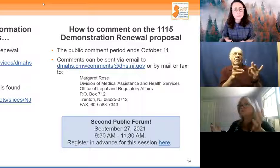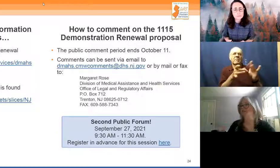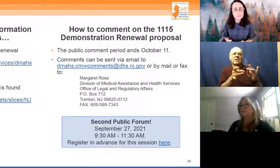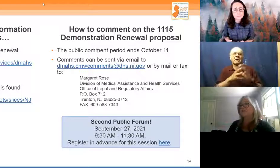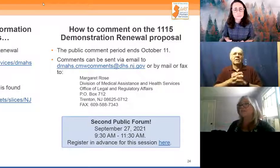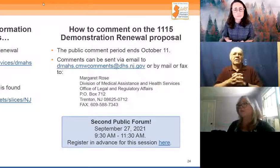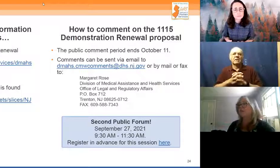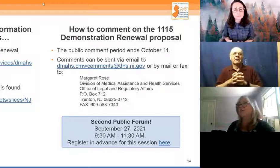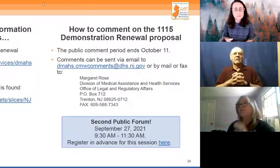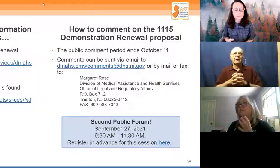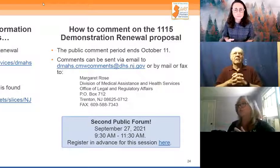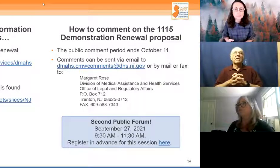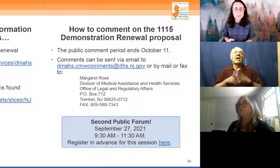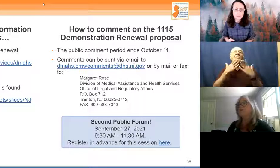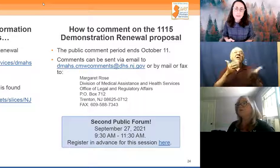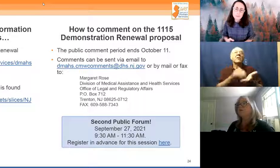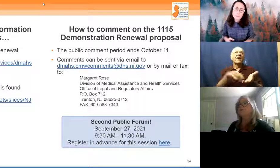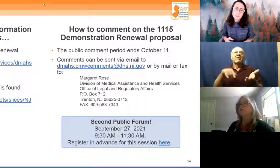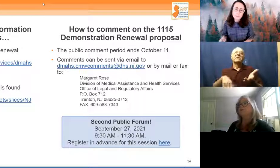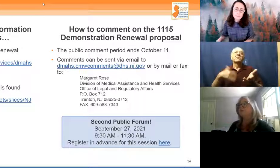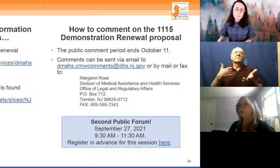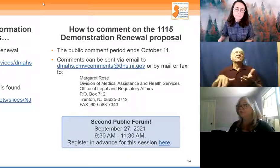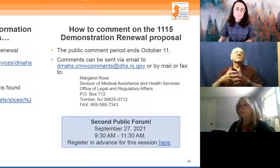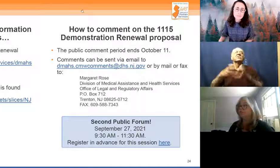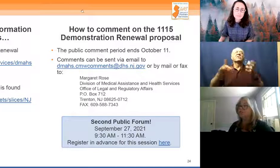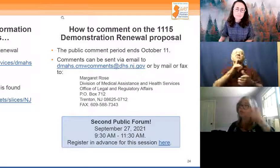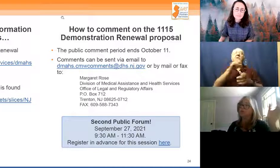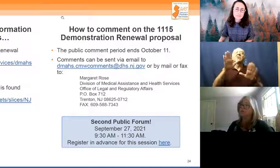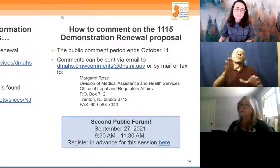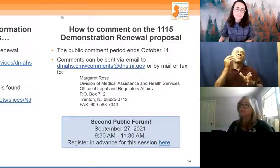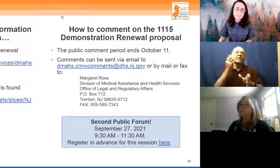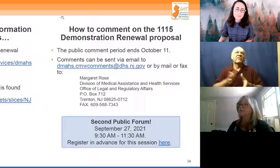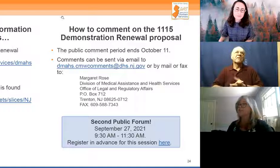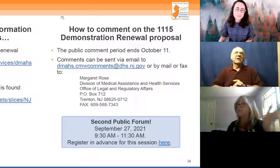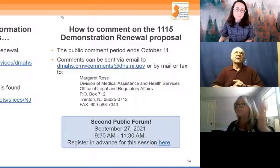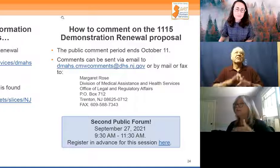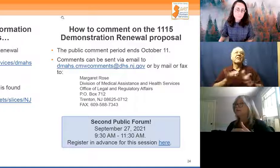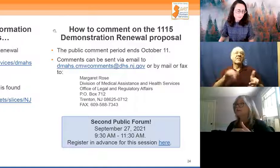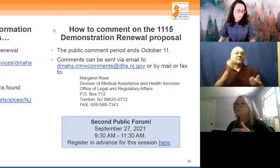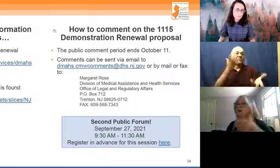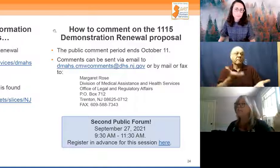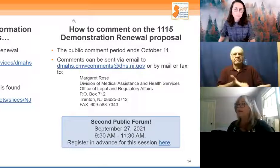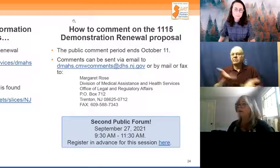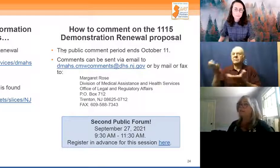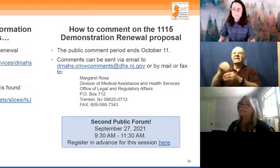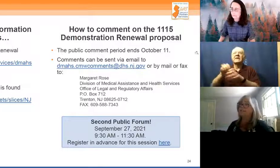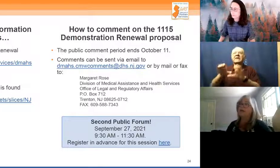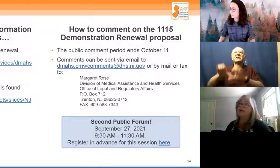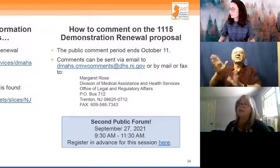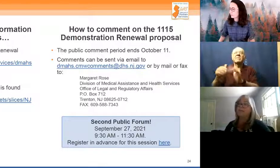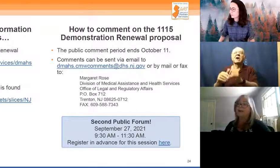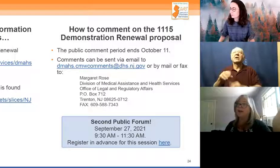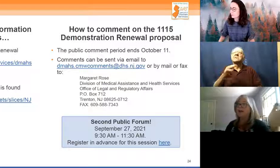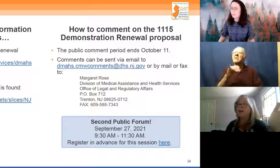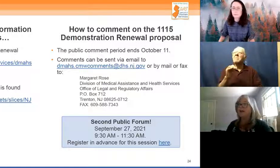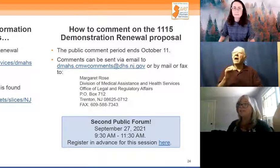This was, as I said, thank you again. This was just so much really wonderful information. We'll take the stuff in the chat box. Mike, I think, is